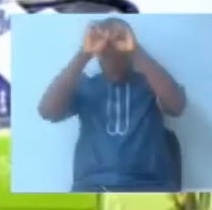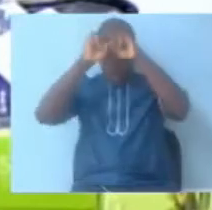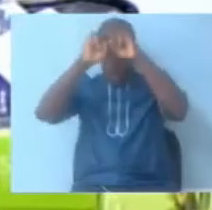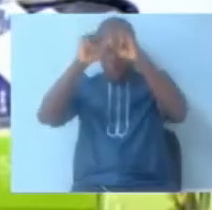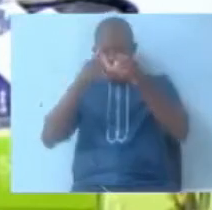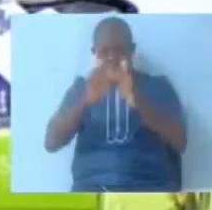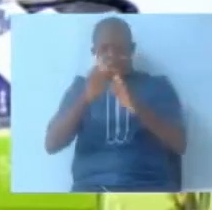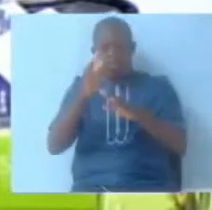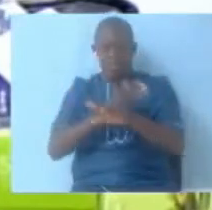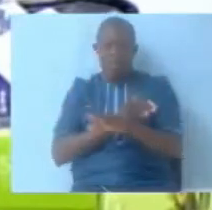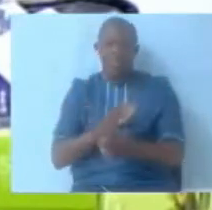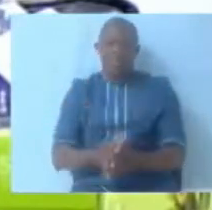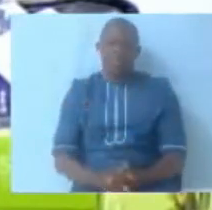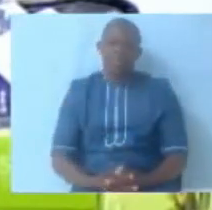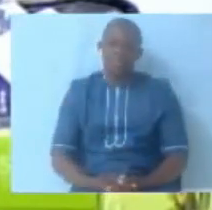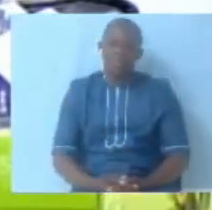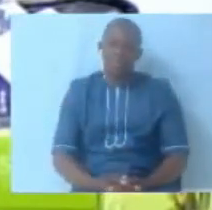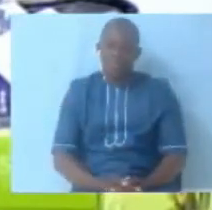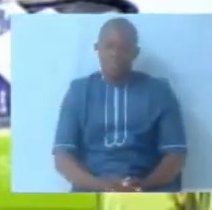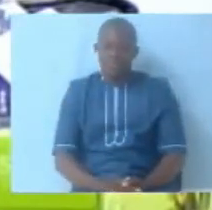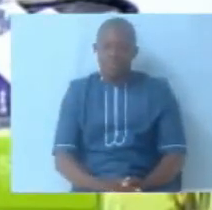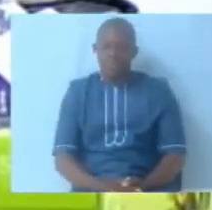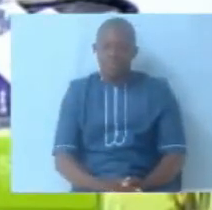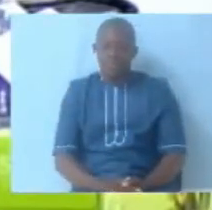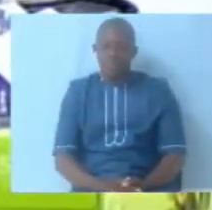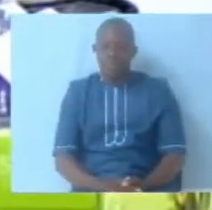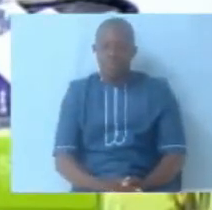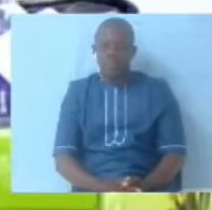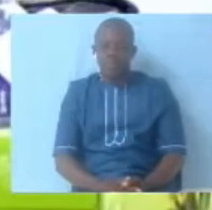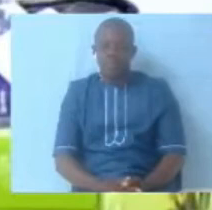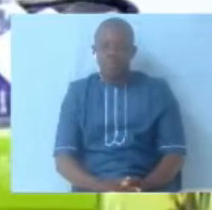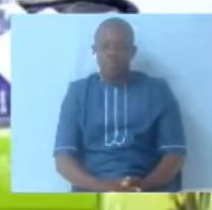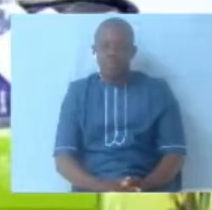kiti bundala kangulu meni alonko wole mansa nyatonko mansa